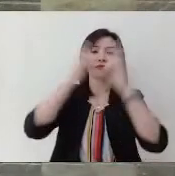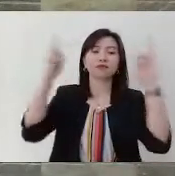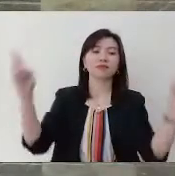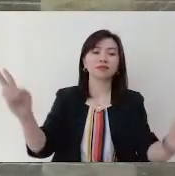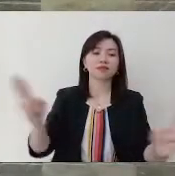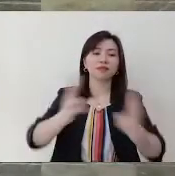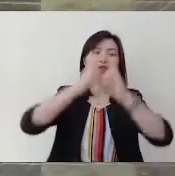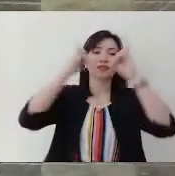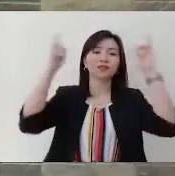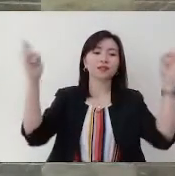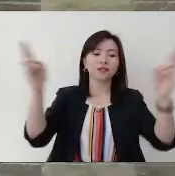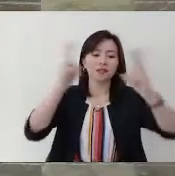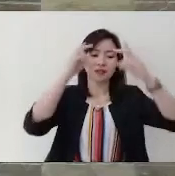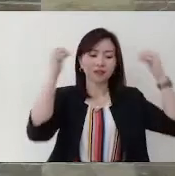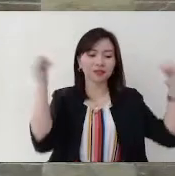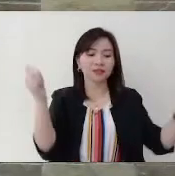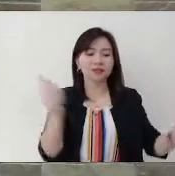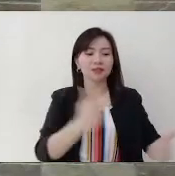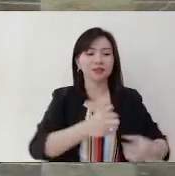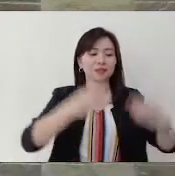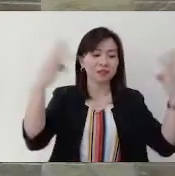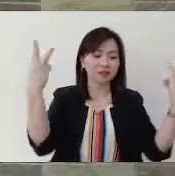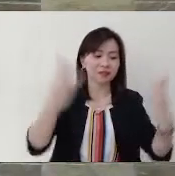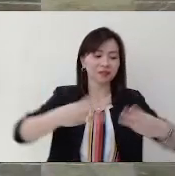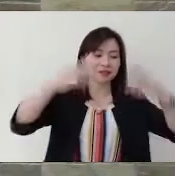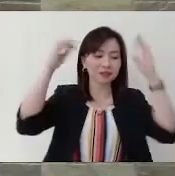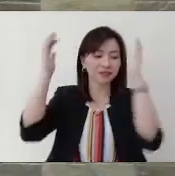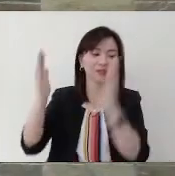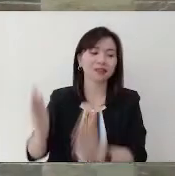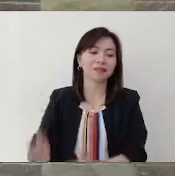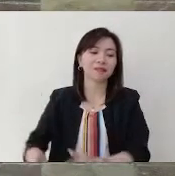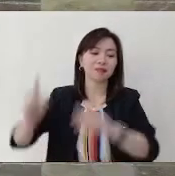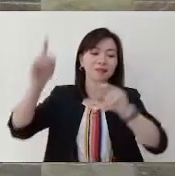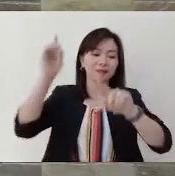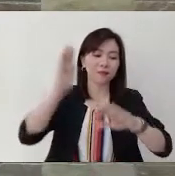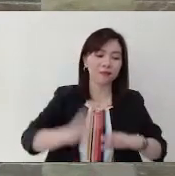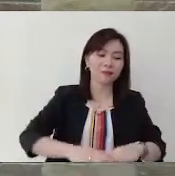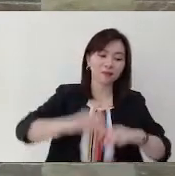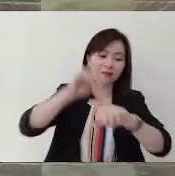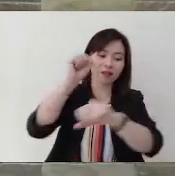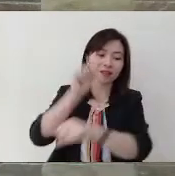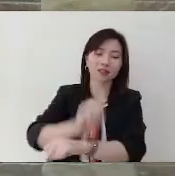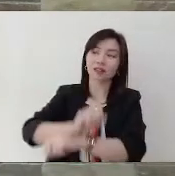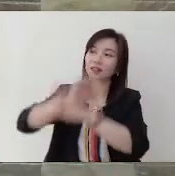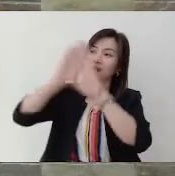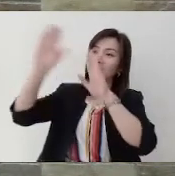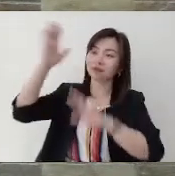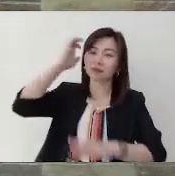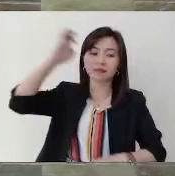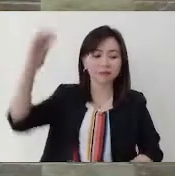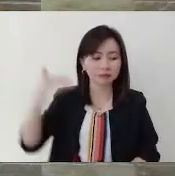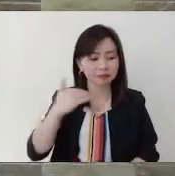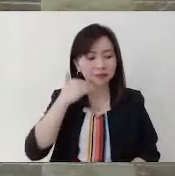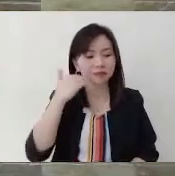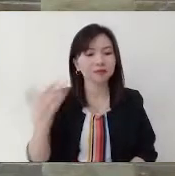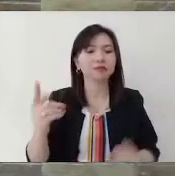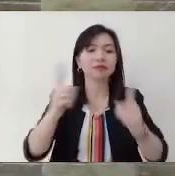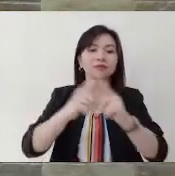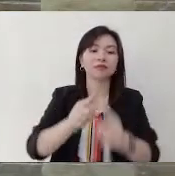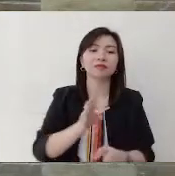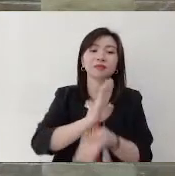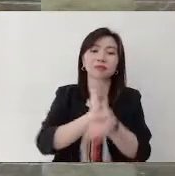Creator, victorious warrior, but on the cross He died to be